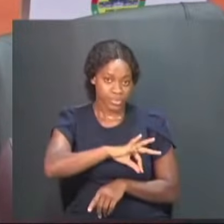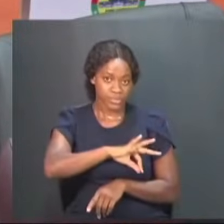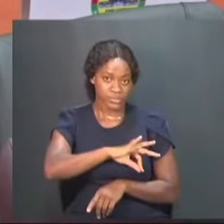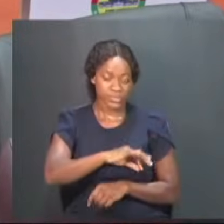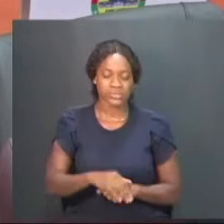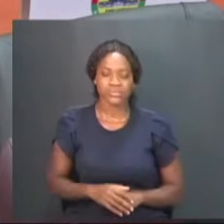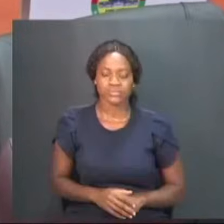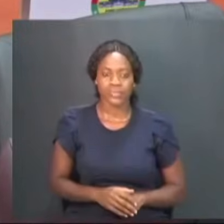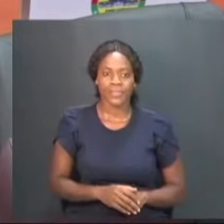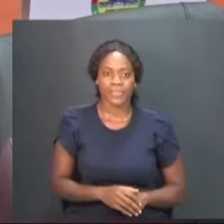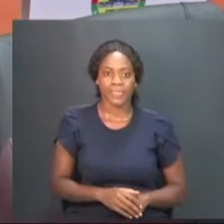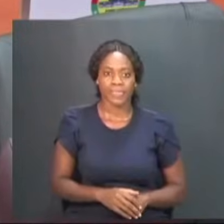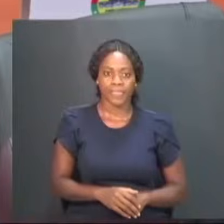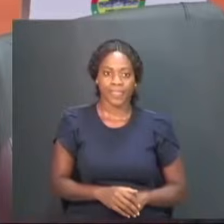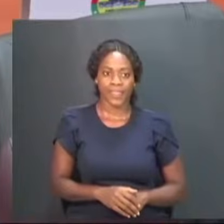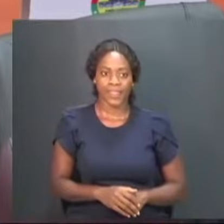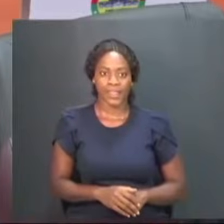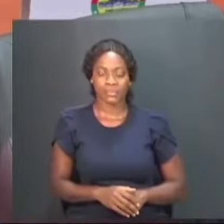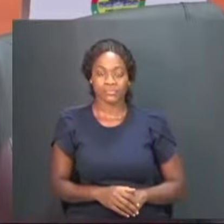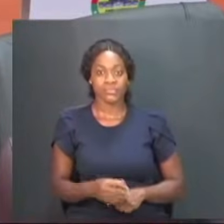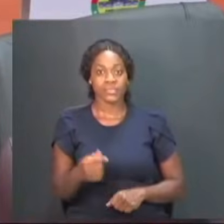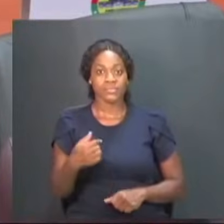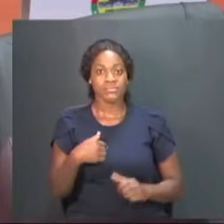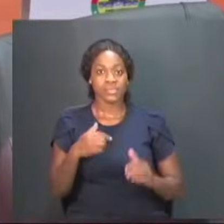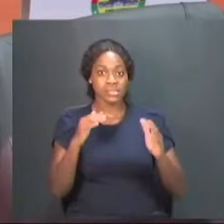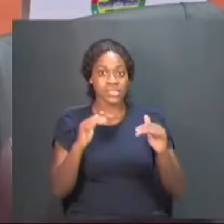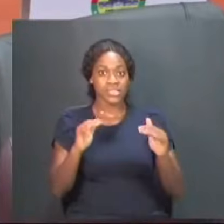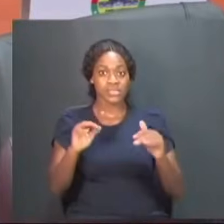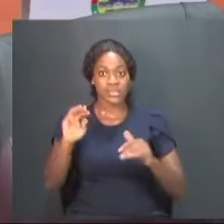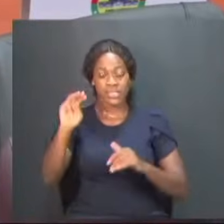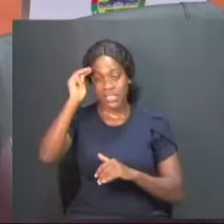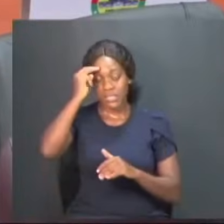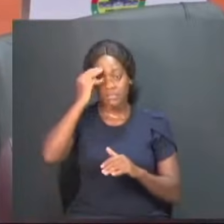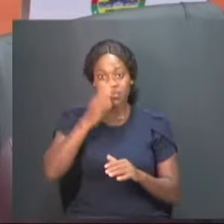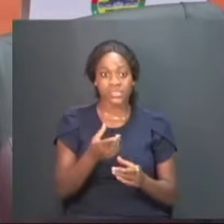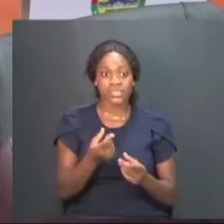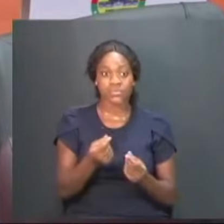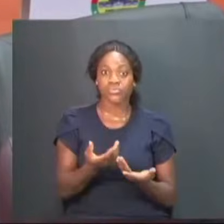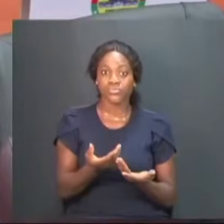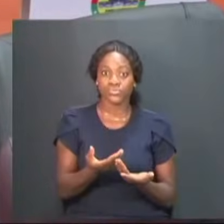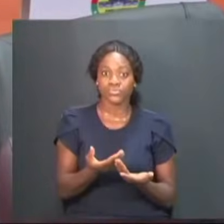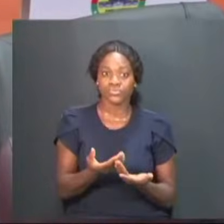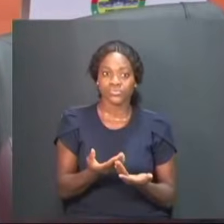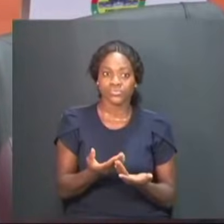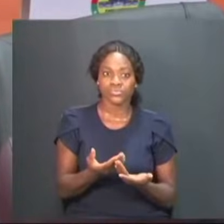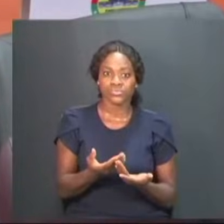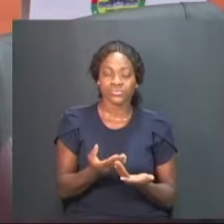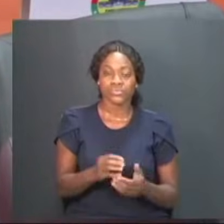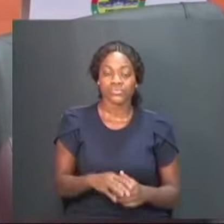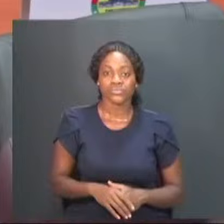wished. So I would have expected the minister to have even come here with a very